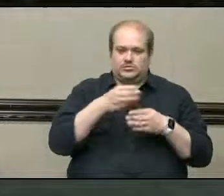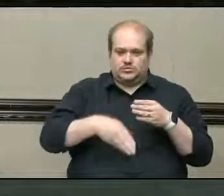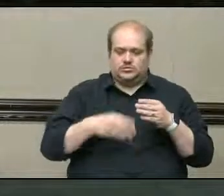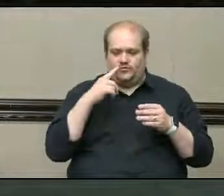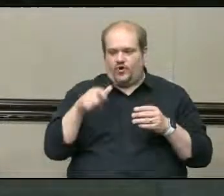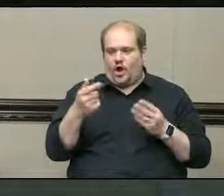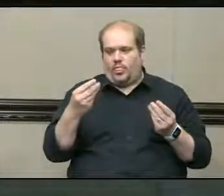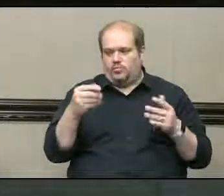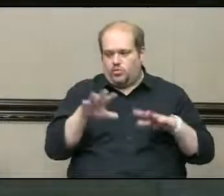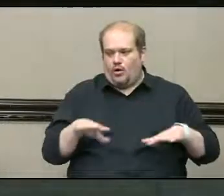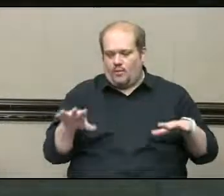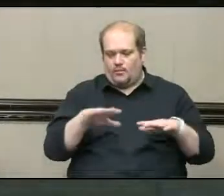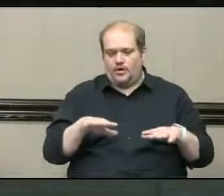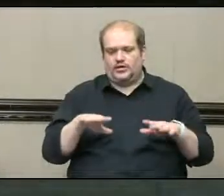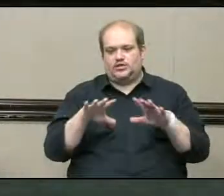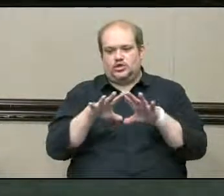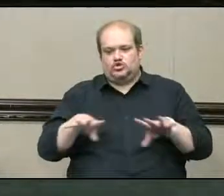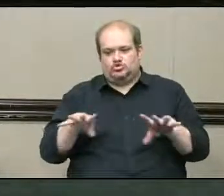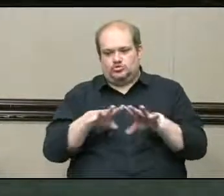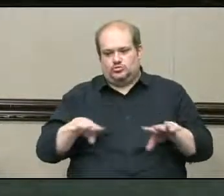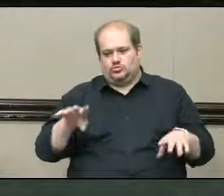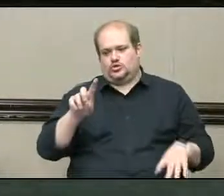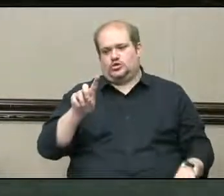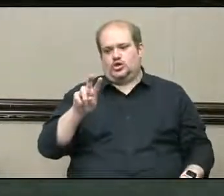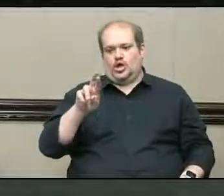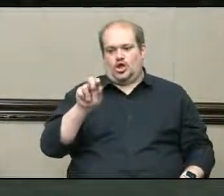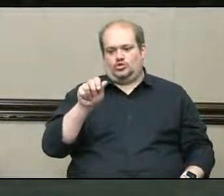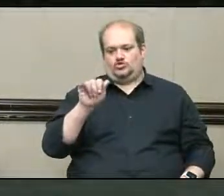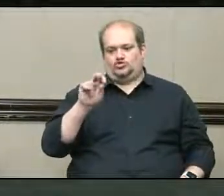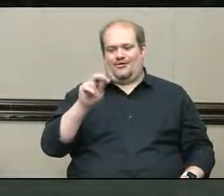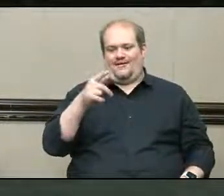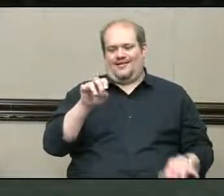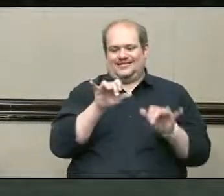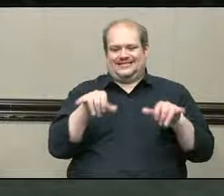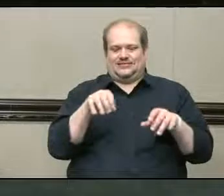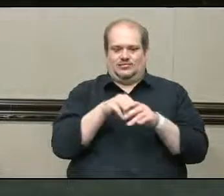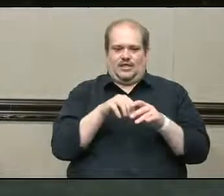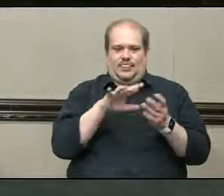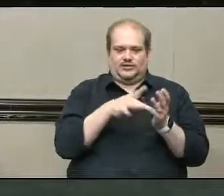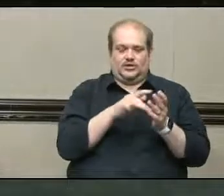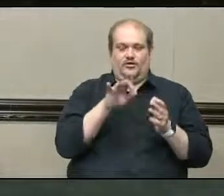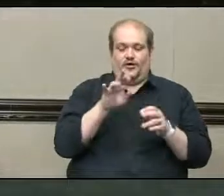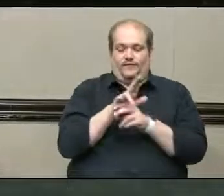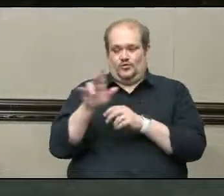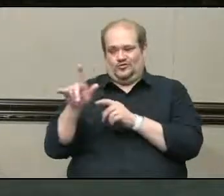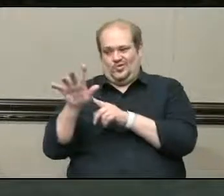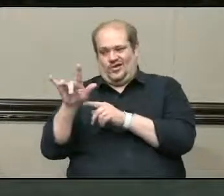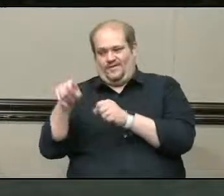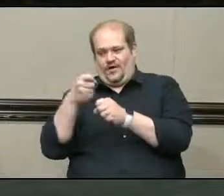to other properties and other drainage systems in the city by using that 25-year storm event versus the 10-year storm event.